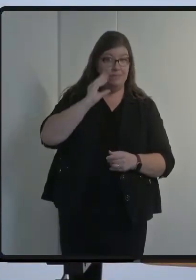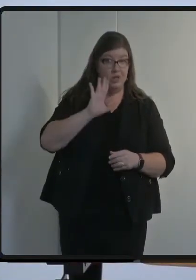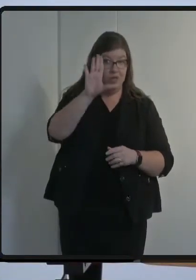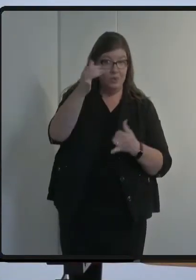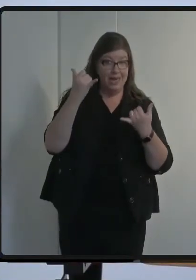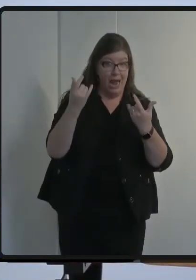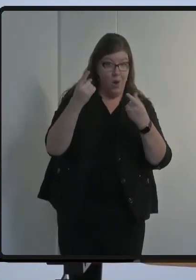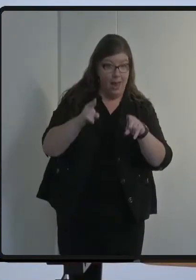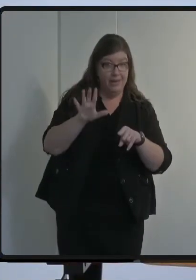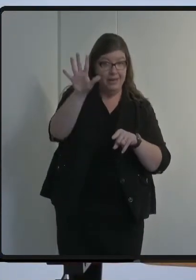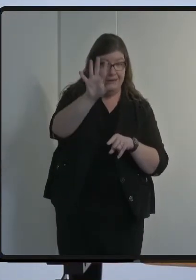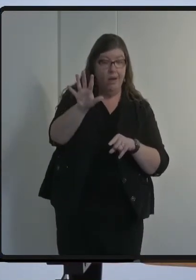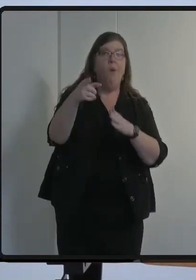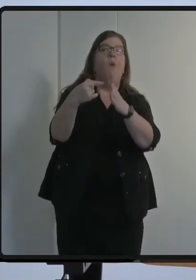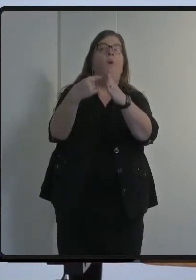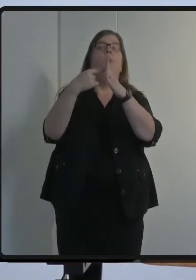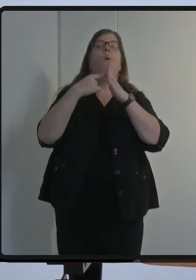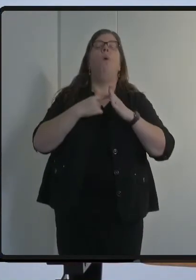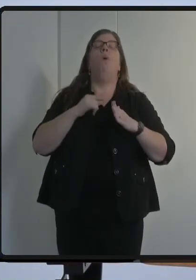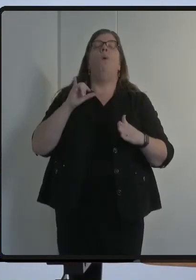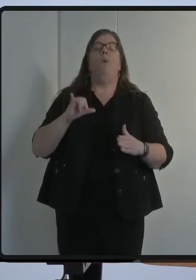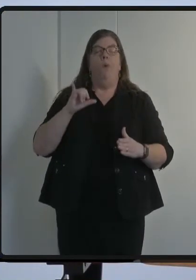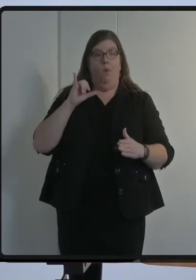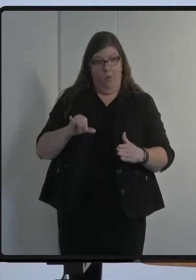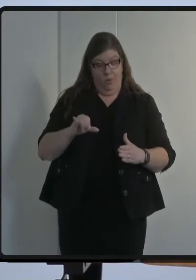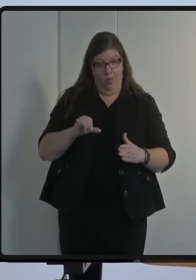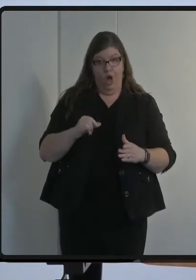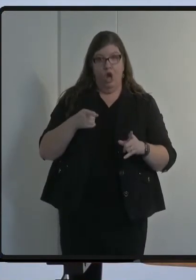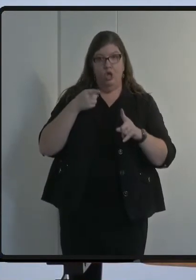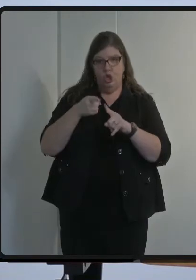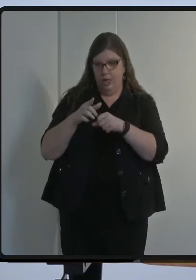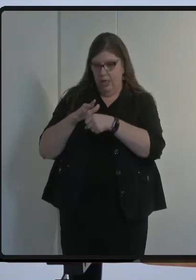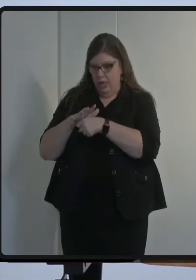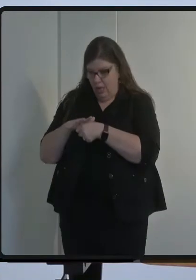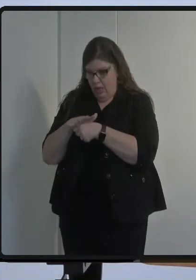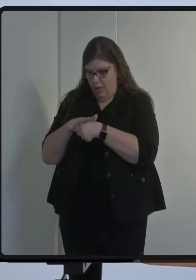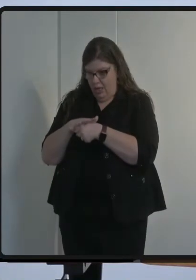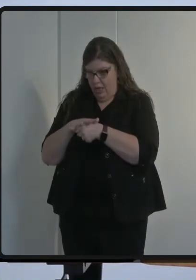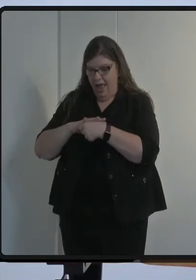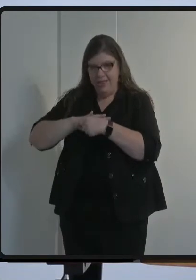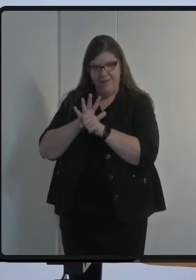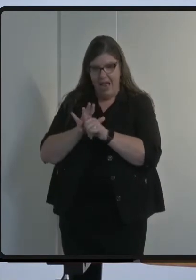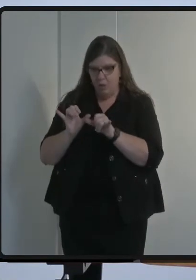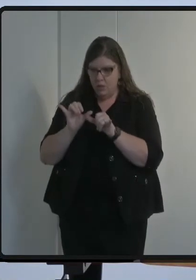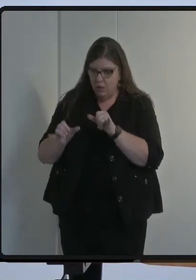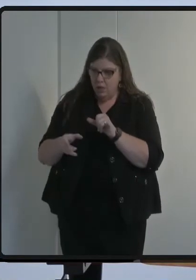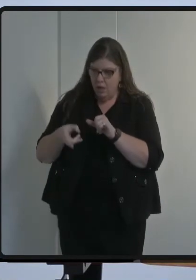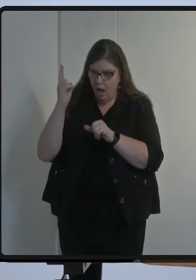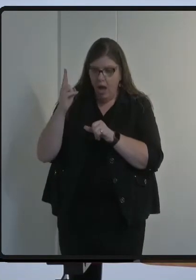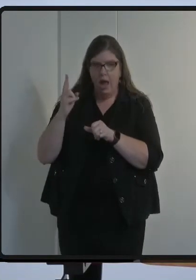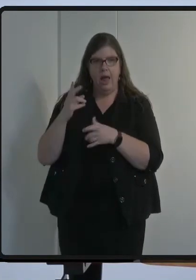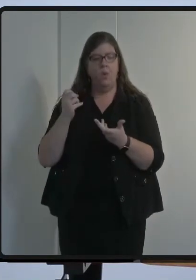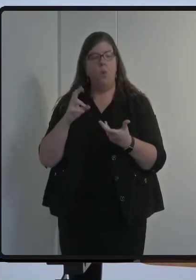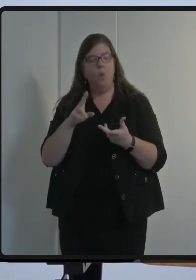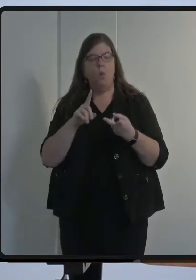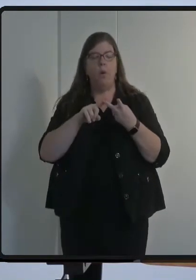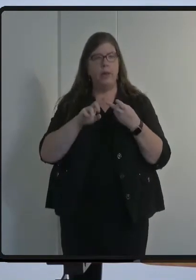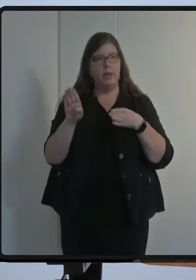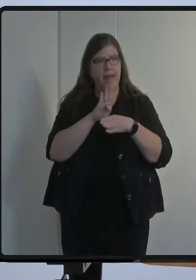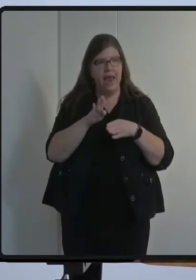right now demonstrates that if there are pockets of the virus that remain, or if there are behaviors that